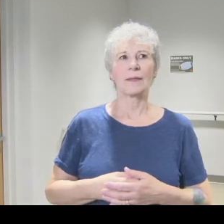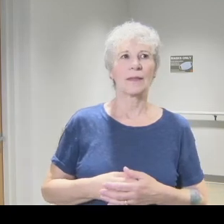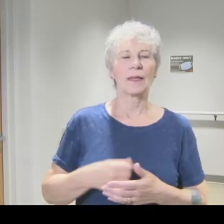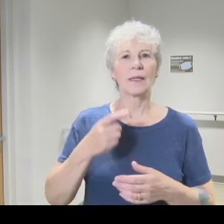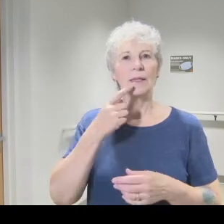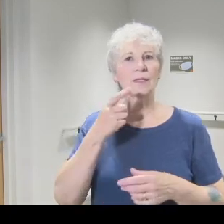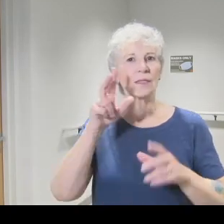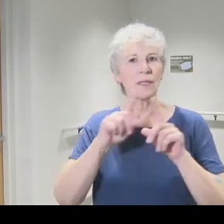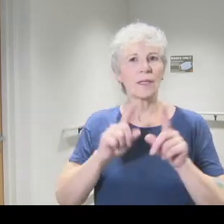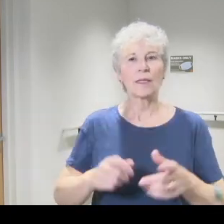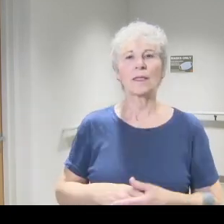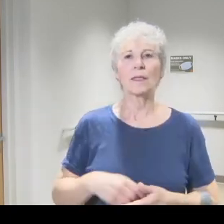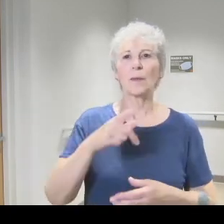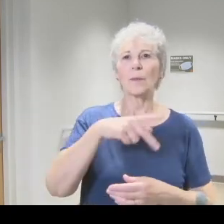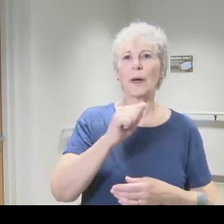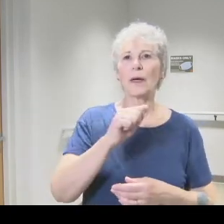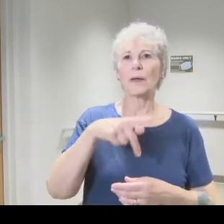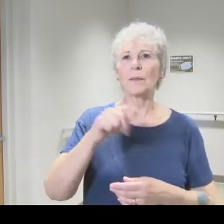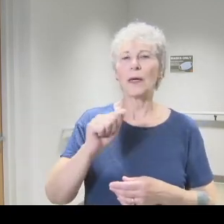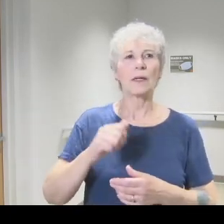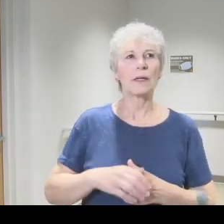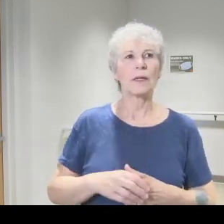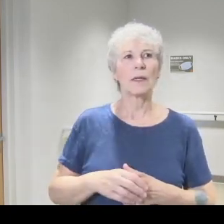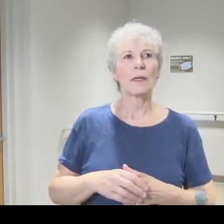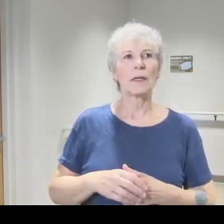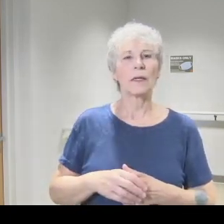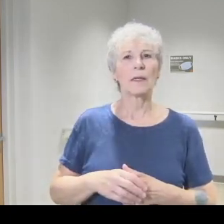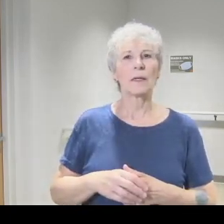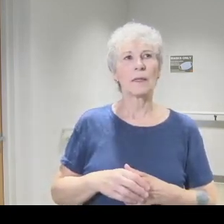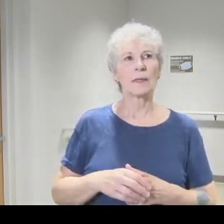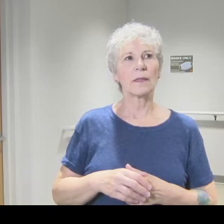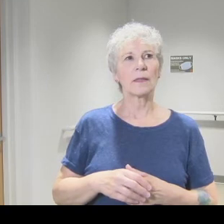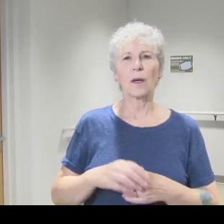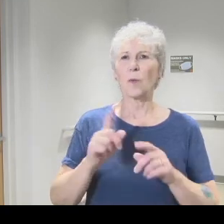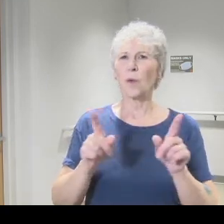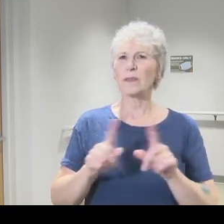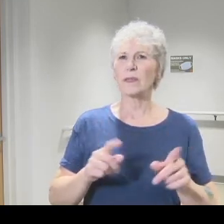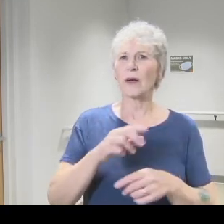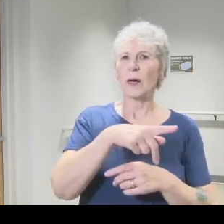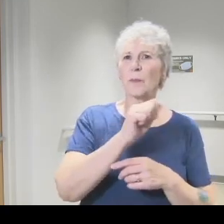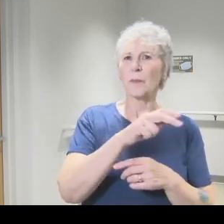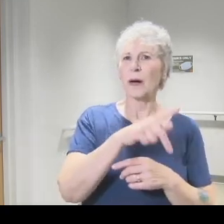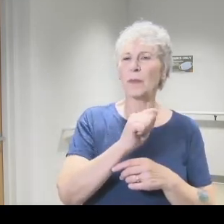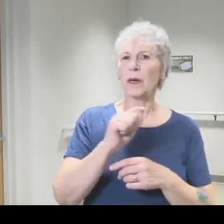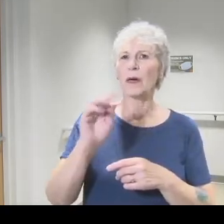difference. Papa, papa, papa, papa. What's the difference? Anyone know?